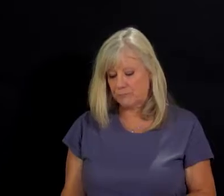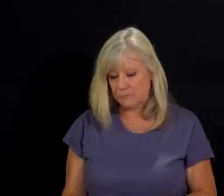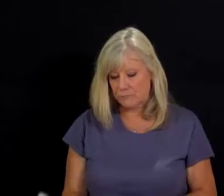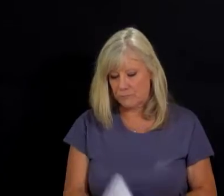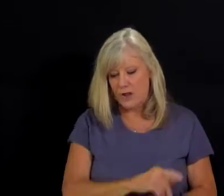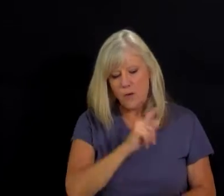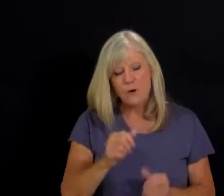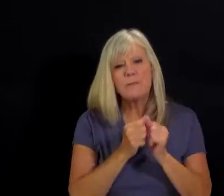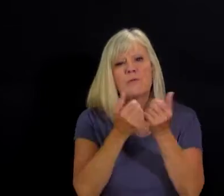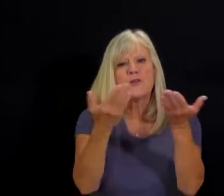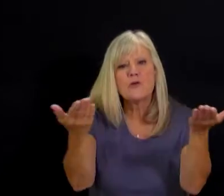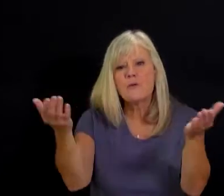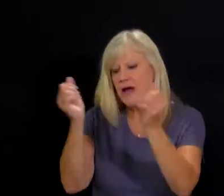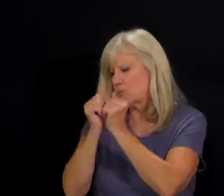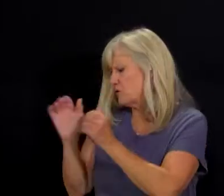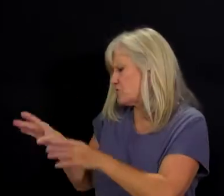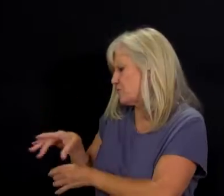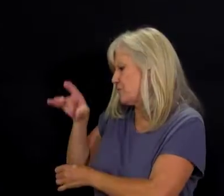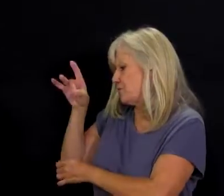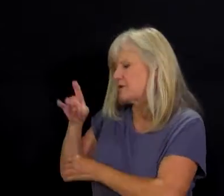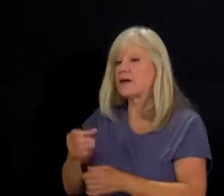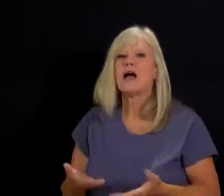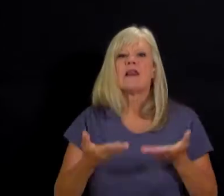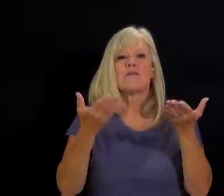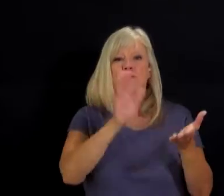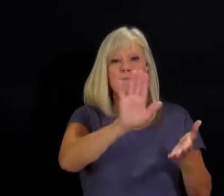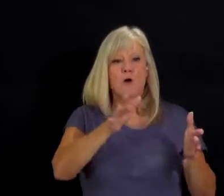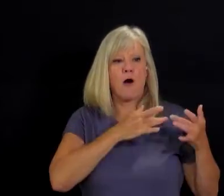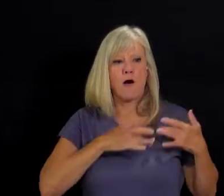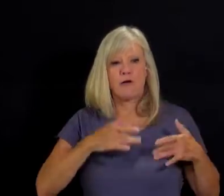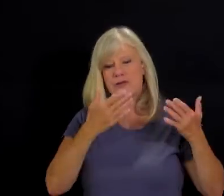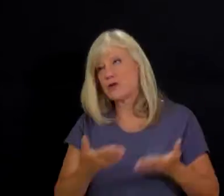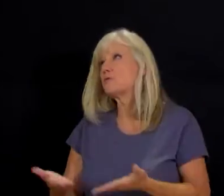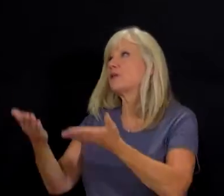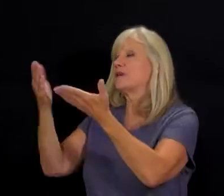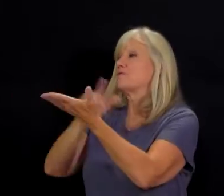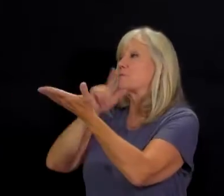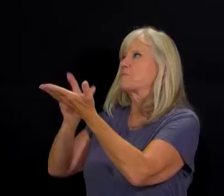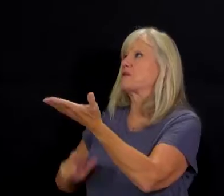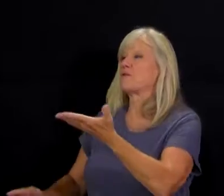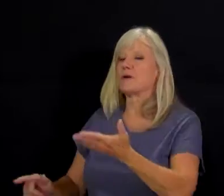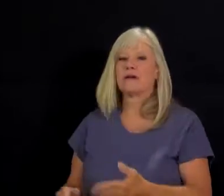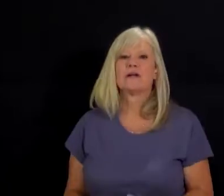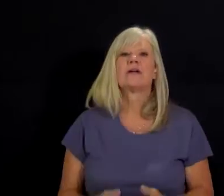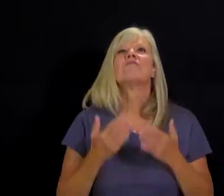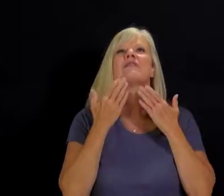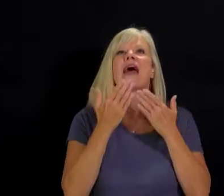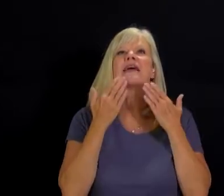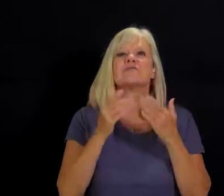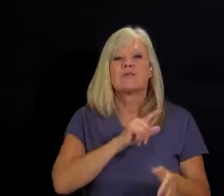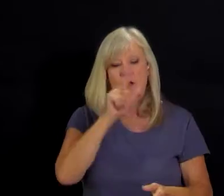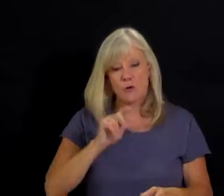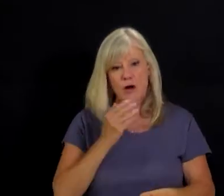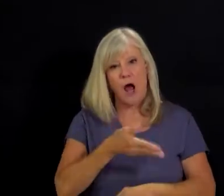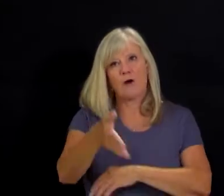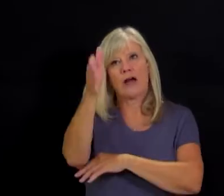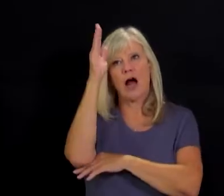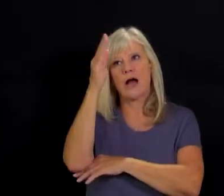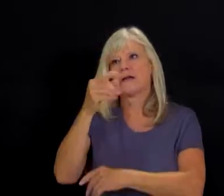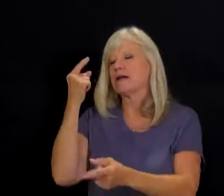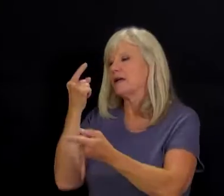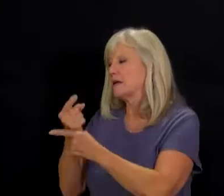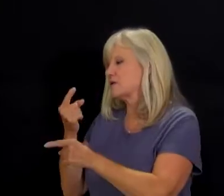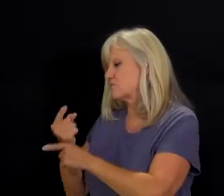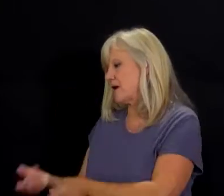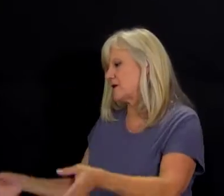The Lord be with you. And with your spirit. Lift up your hearts. Lift them up to the Lord. Let us give thanks to the Lord our